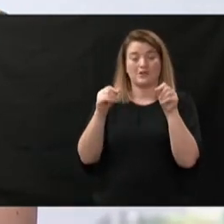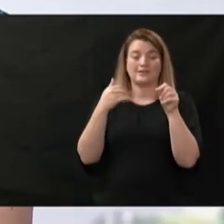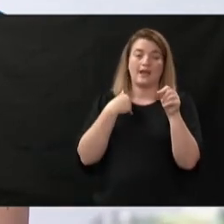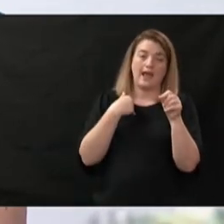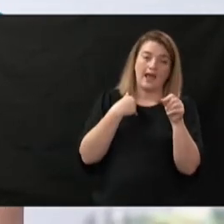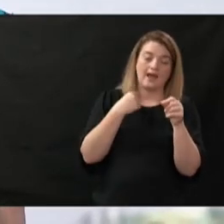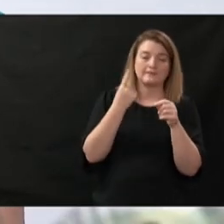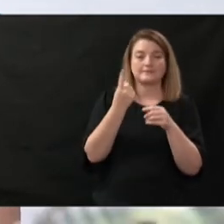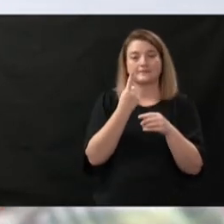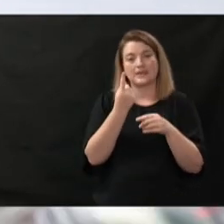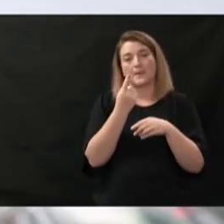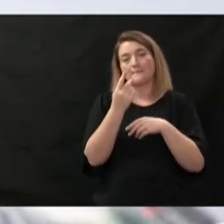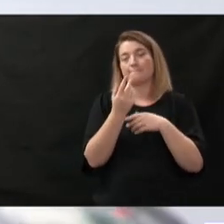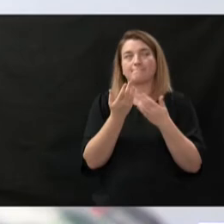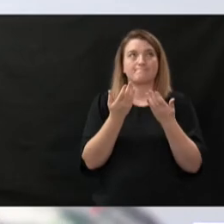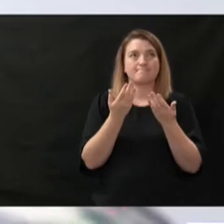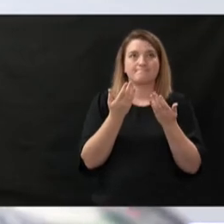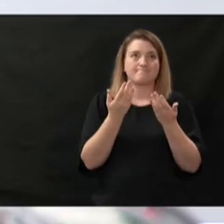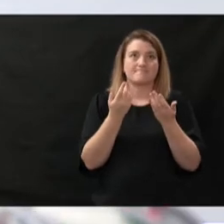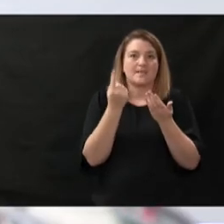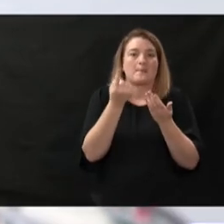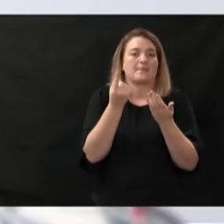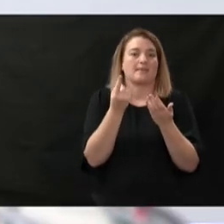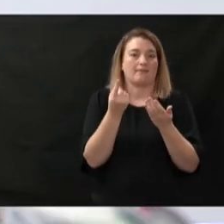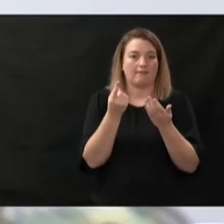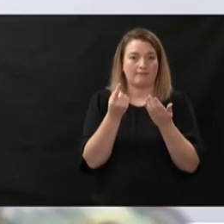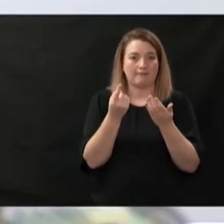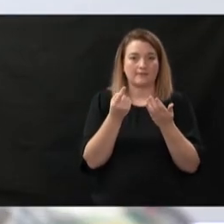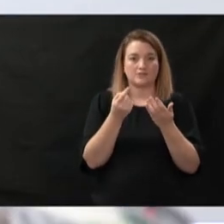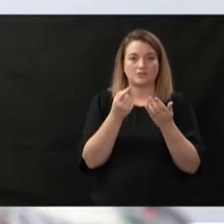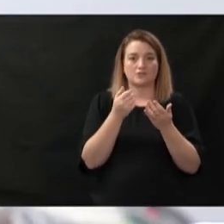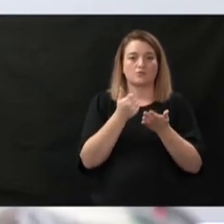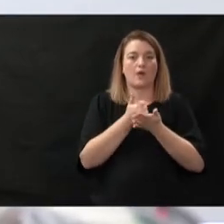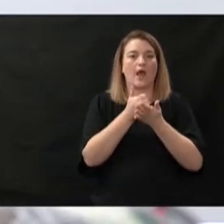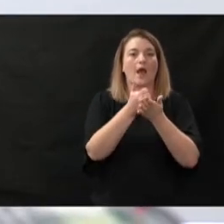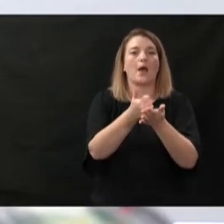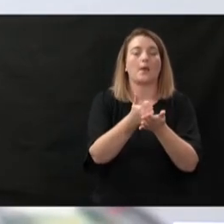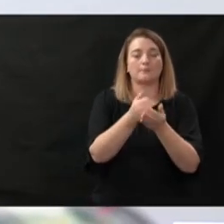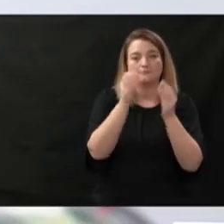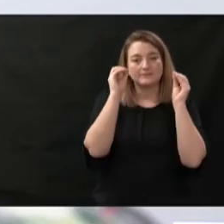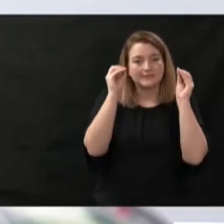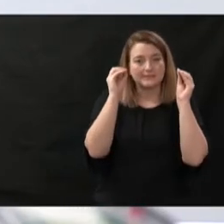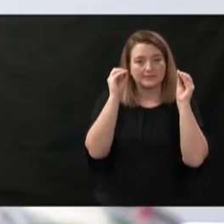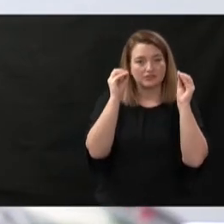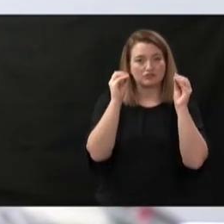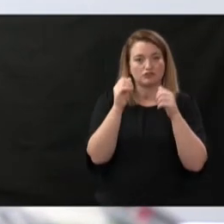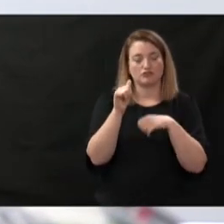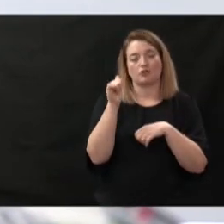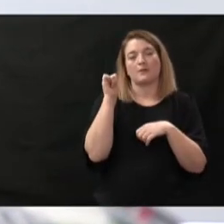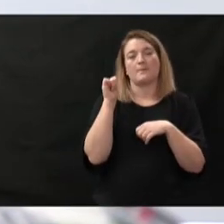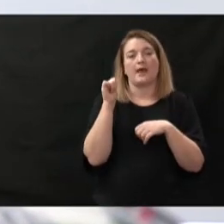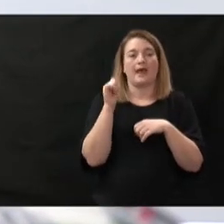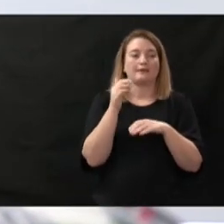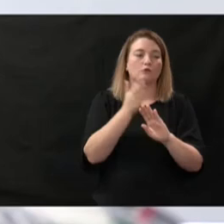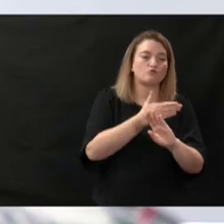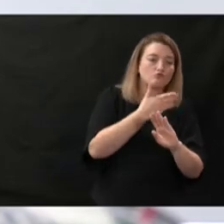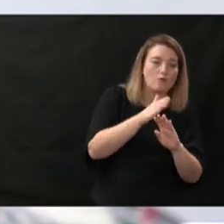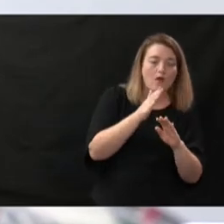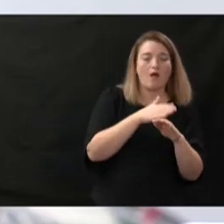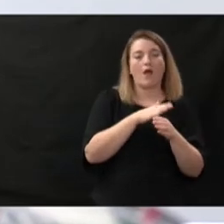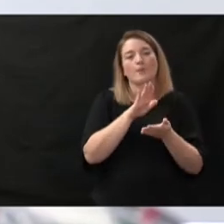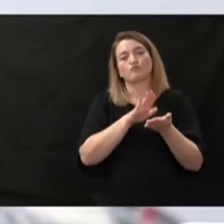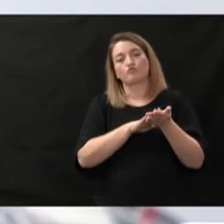something. And those aren't meant to teach them immediately, right? A lot of them say, after you teach